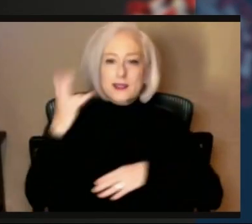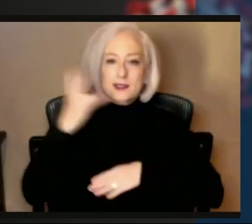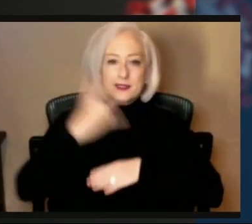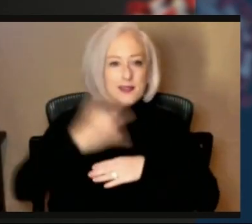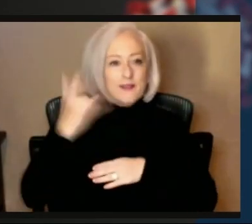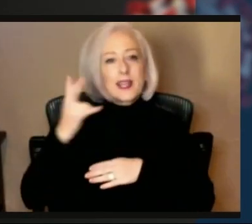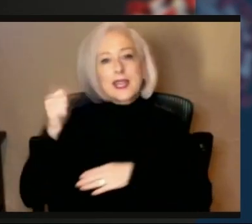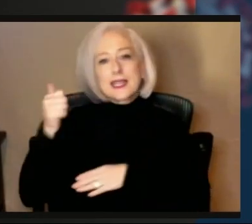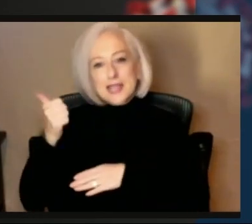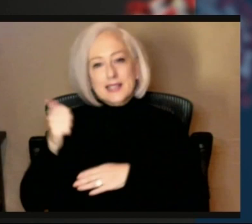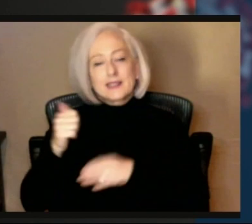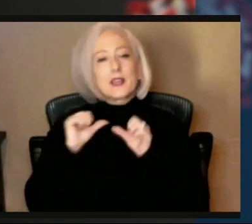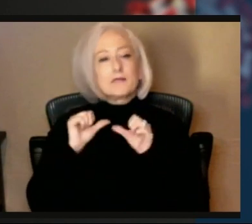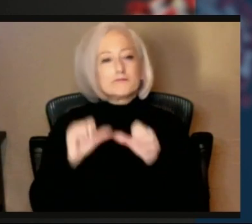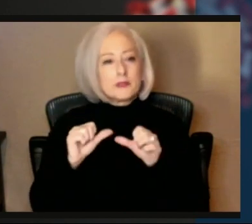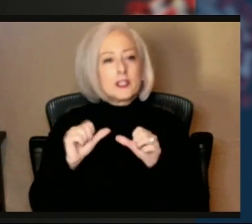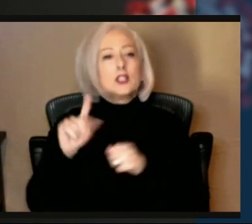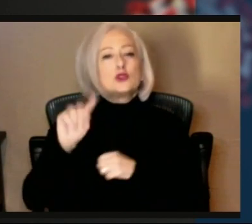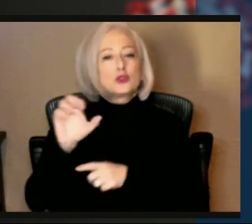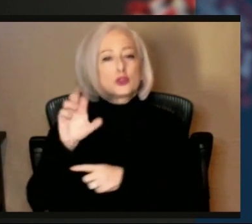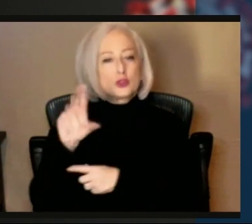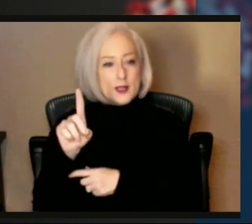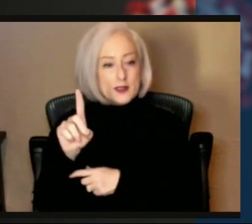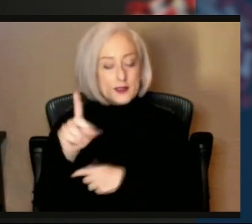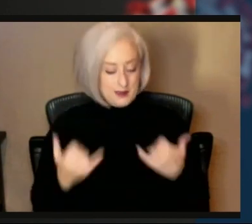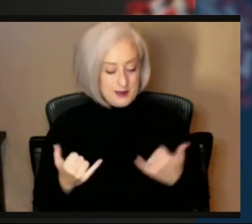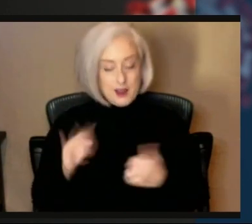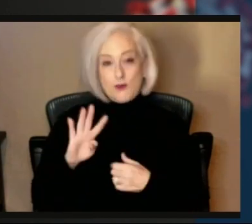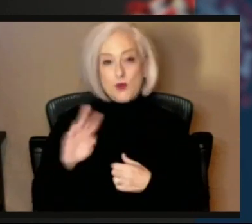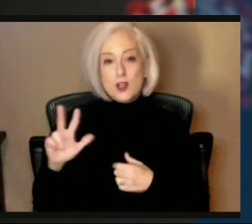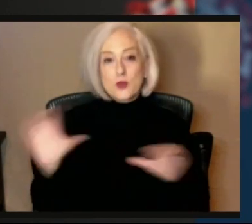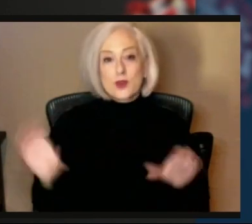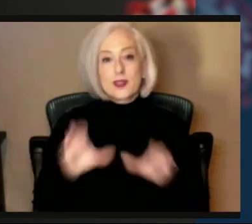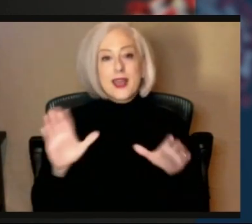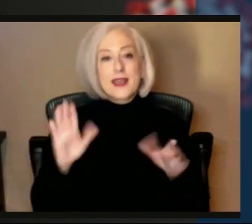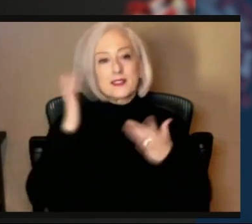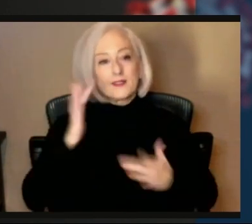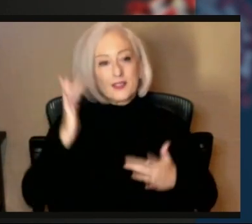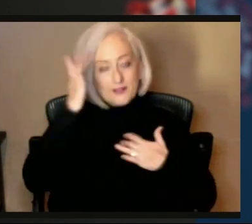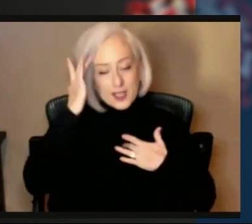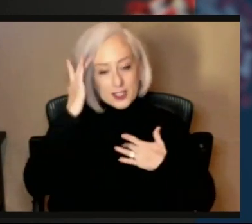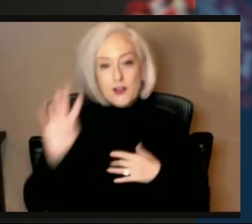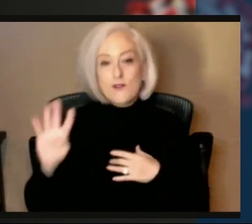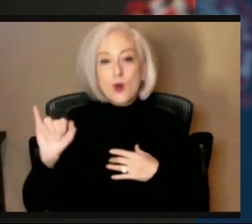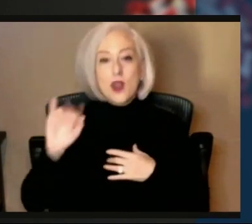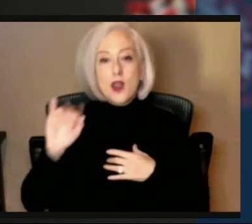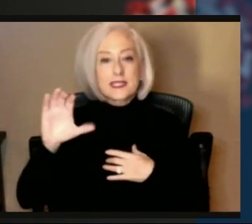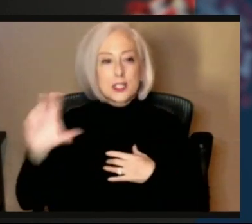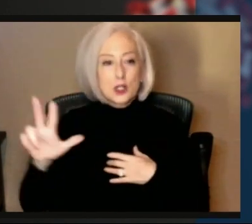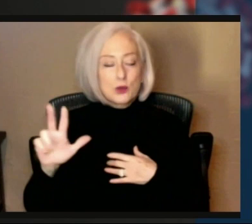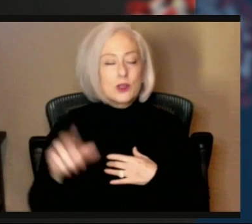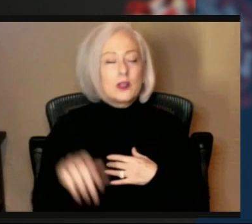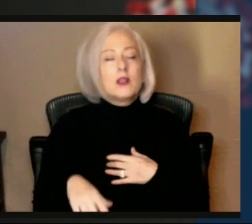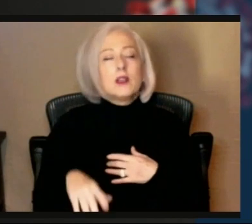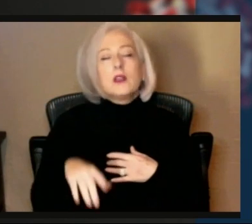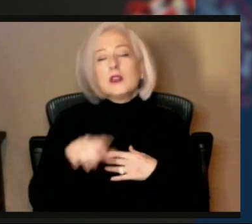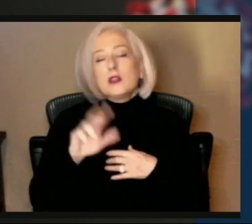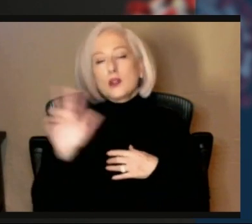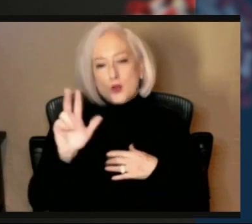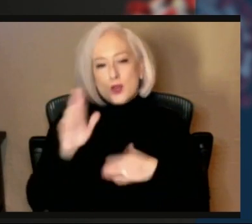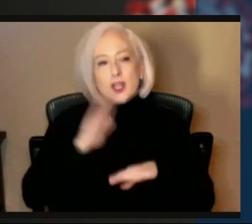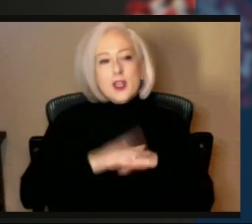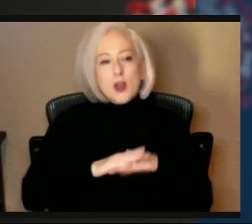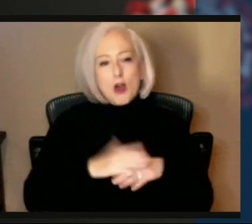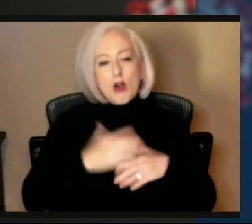Right now, we have 43 active infections with 4 in the ICU, 3 on the ventilator, so a large proportion, obviously.